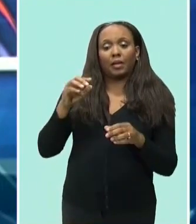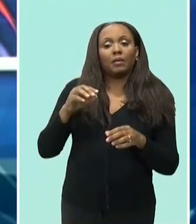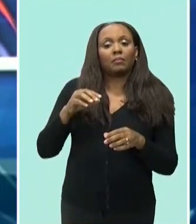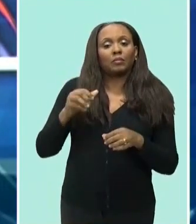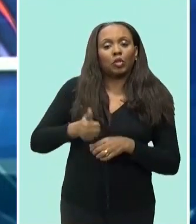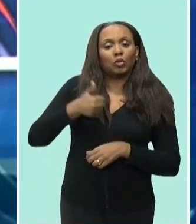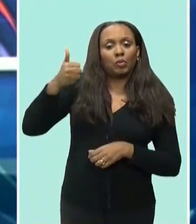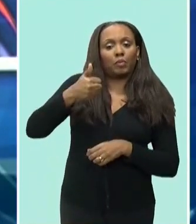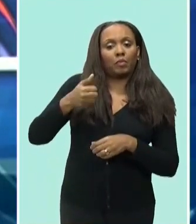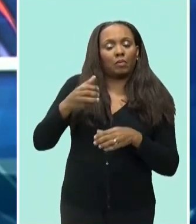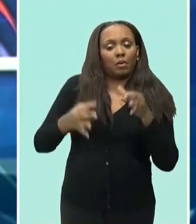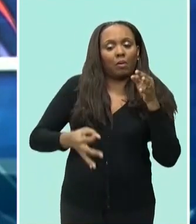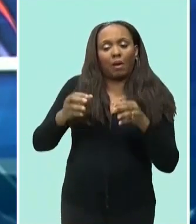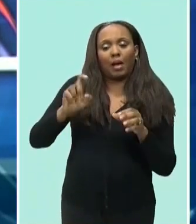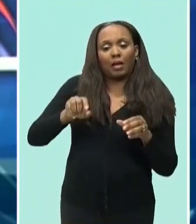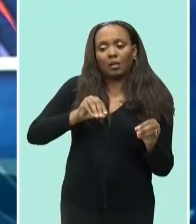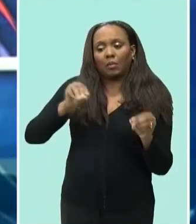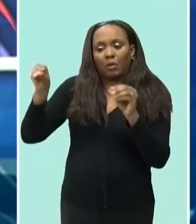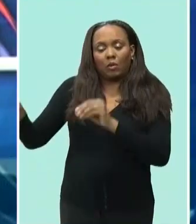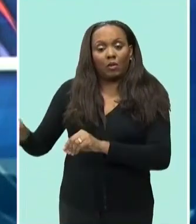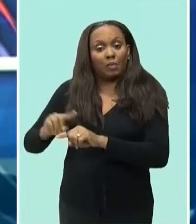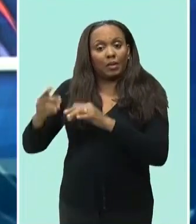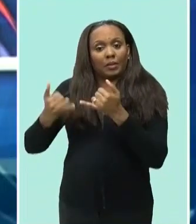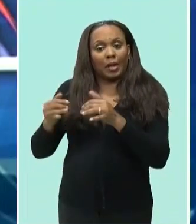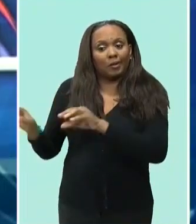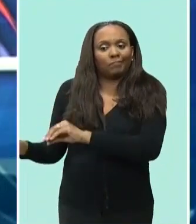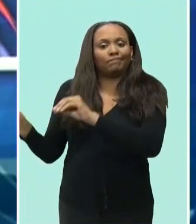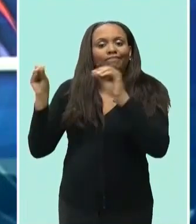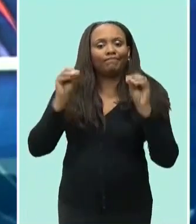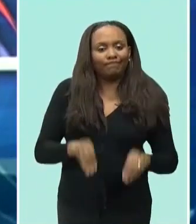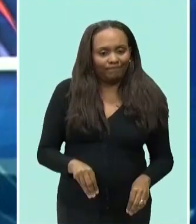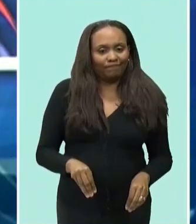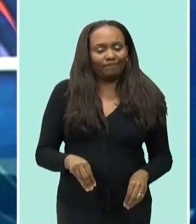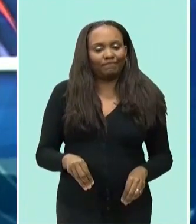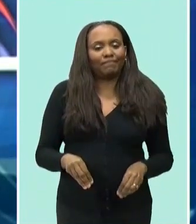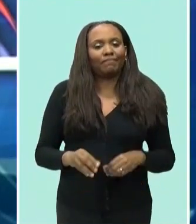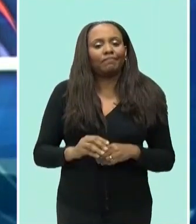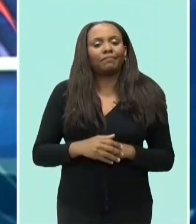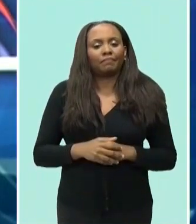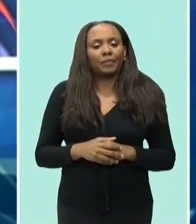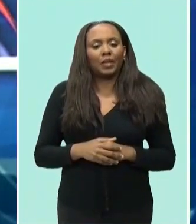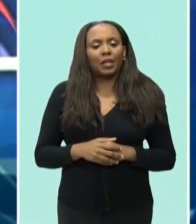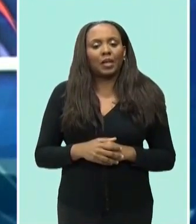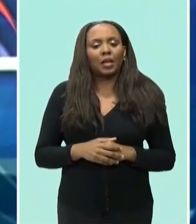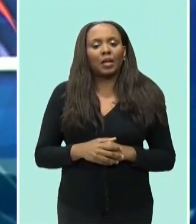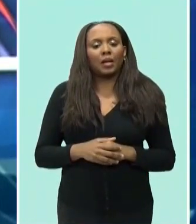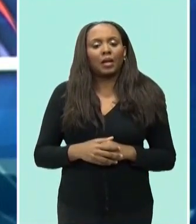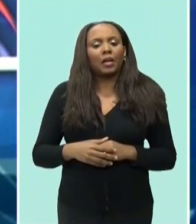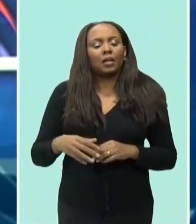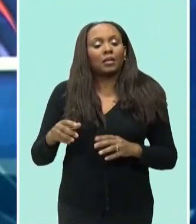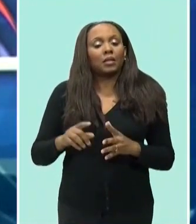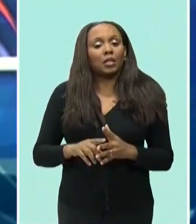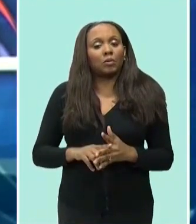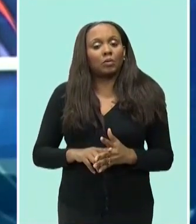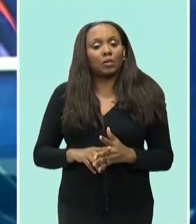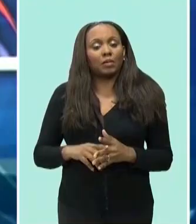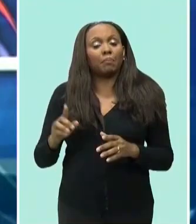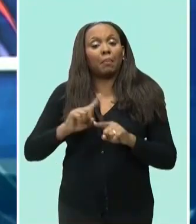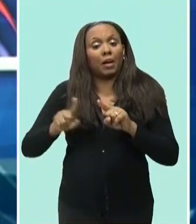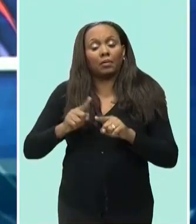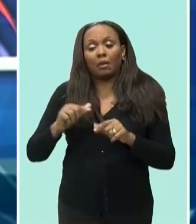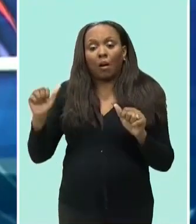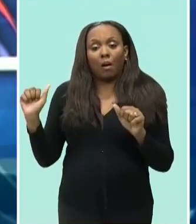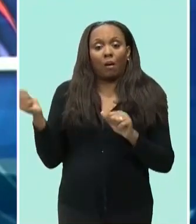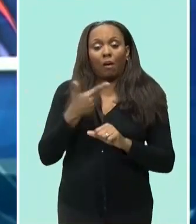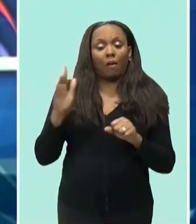of the Supreme Court, Barbara Cook-Alene, says the criminal high courts presently operating from Cane Garden in St. Thomas will relocate by